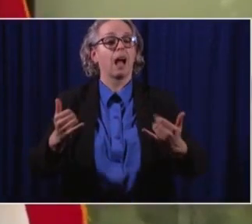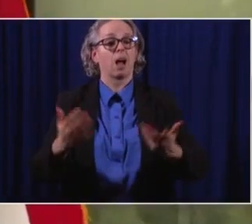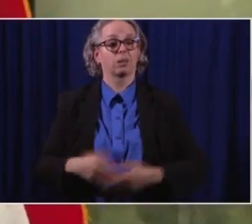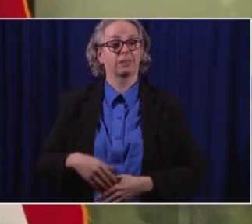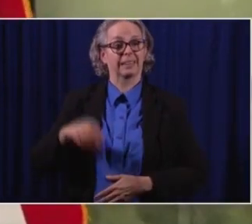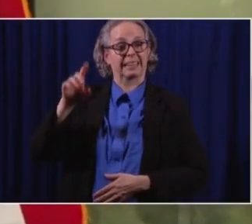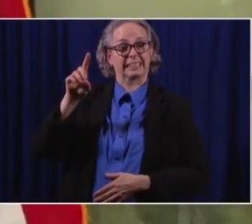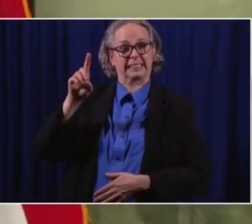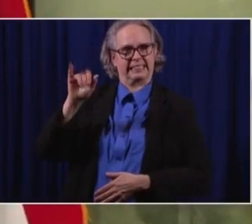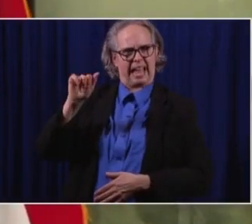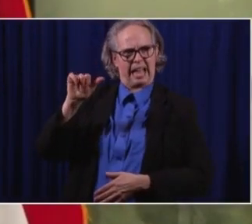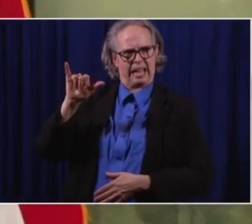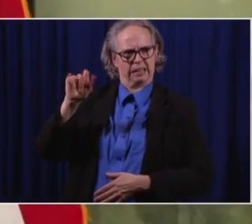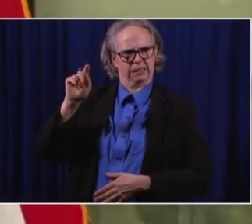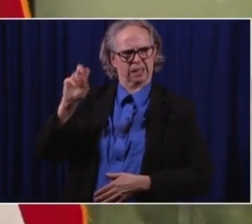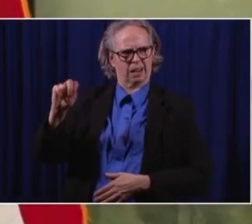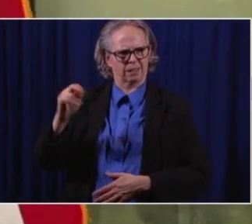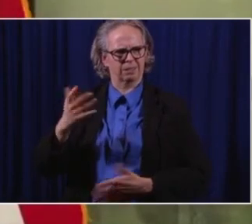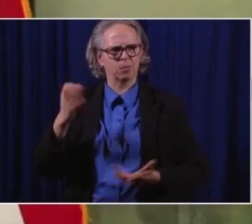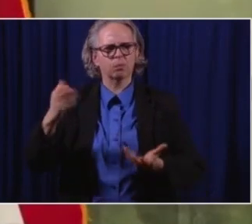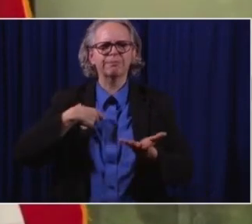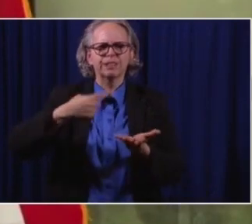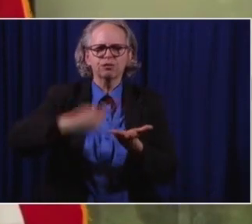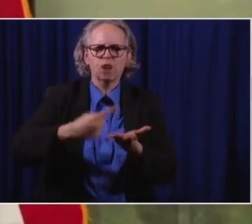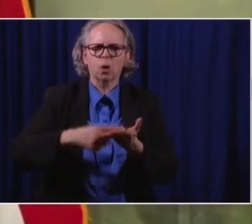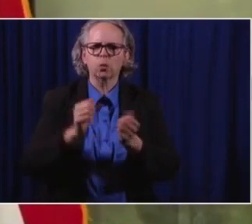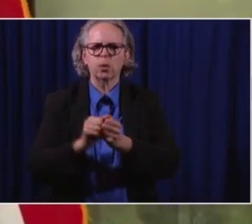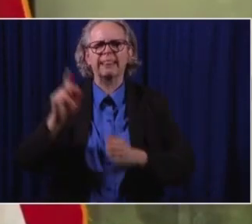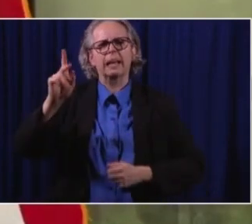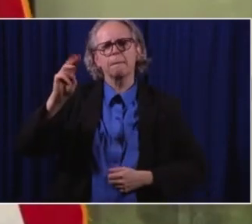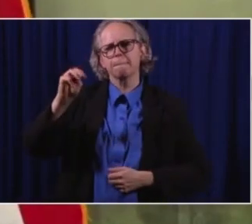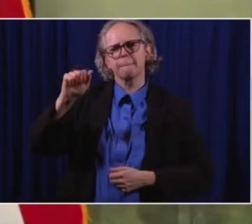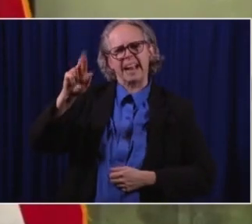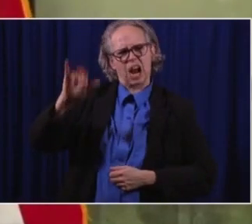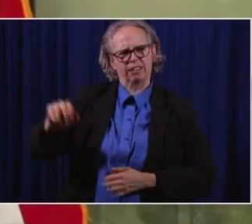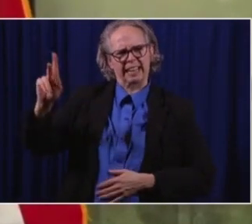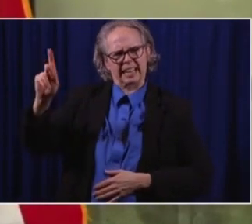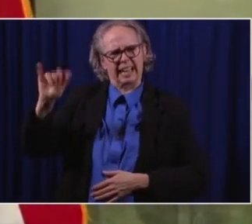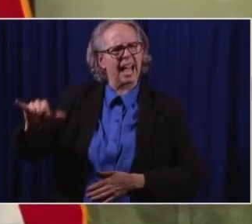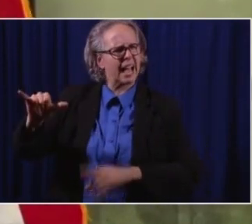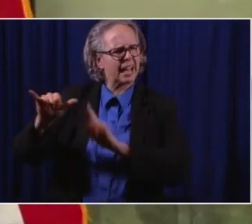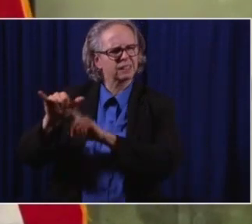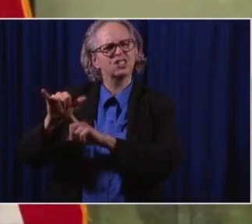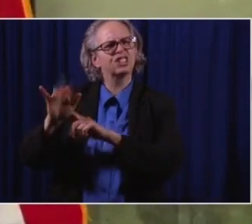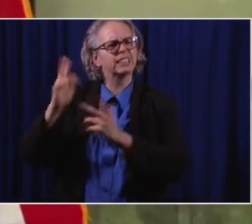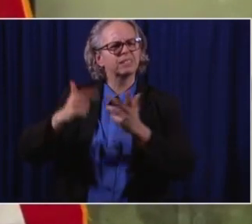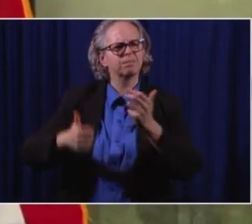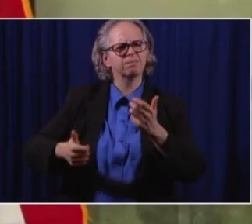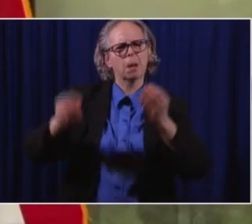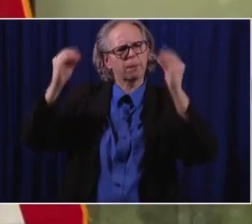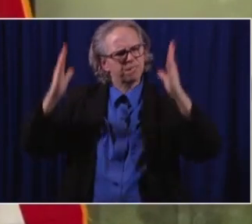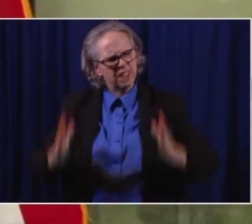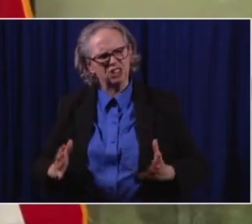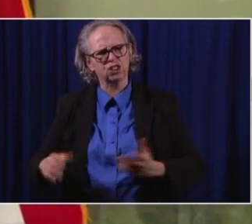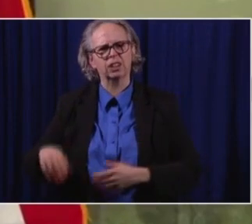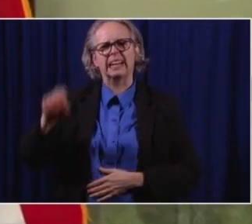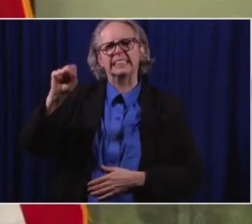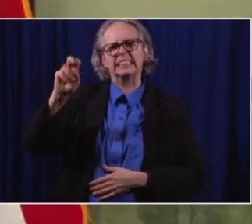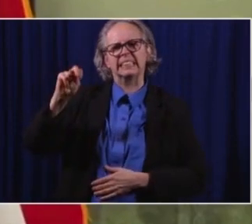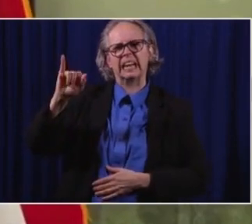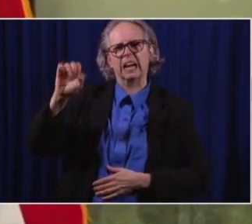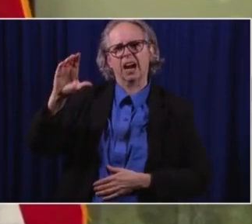in Mary Kay Mabe, who is a professor at Sinclair Community College. She teaches Ohio history and